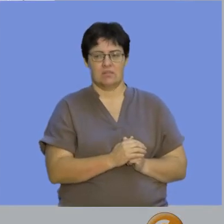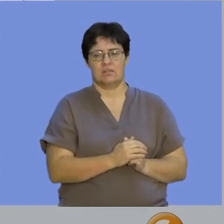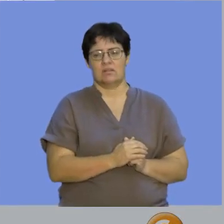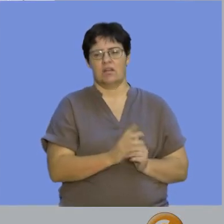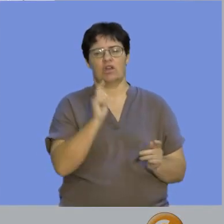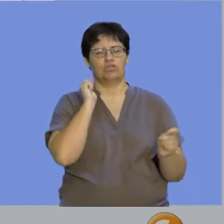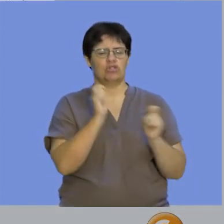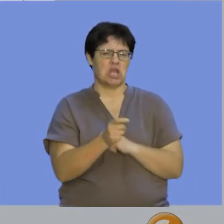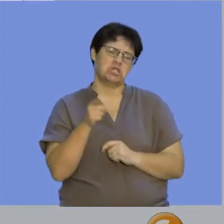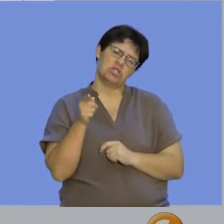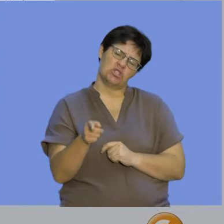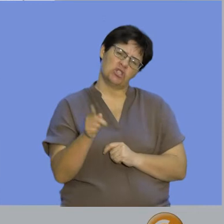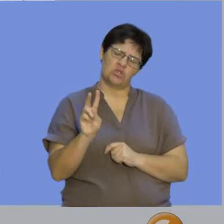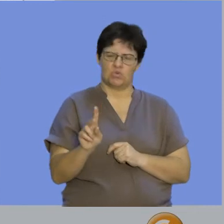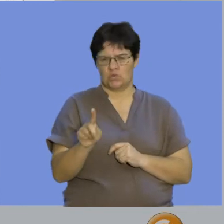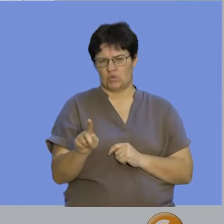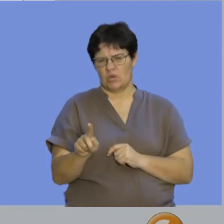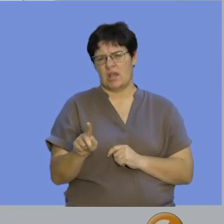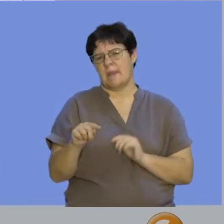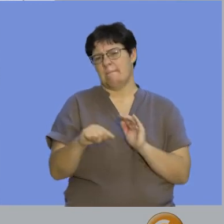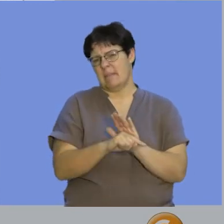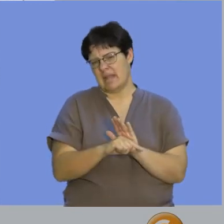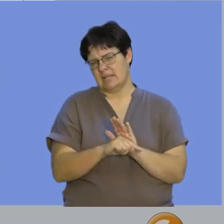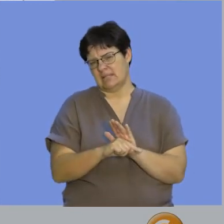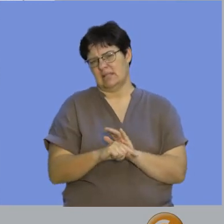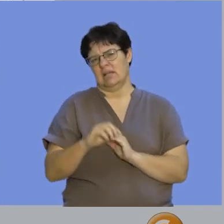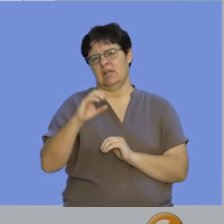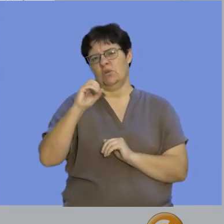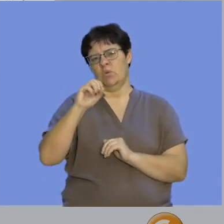change that one to be going at minus 0.5.